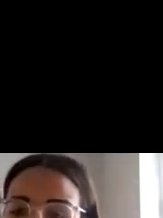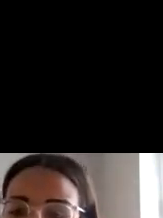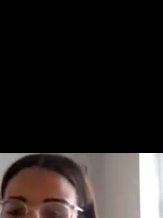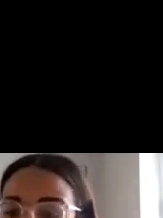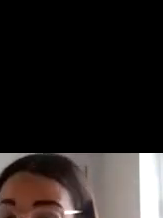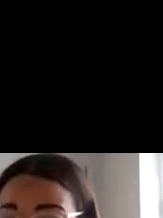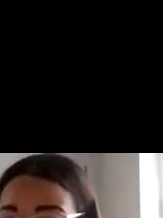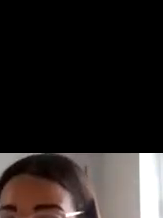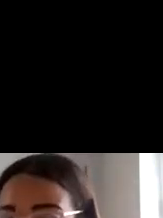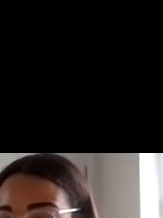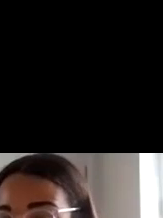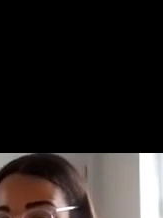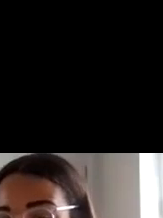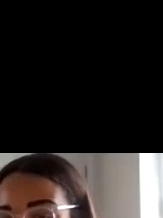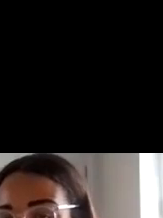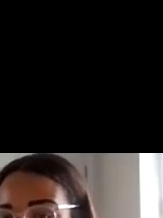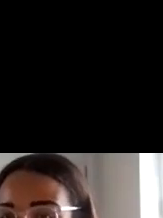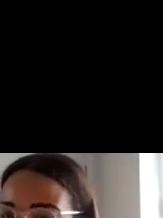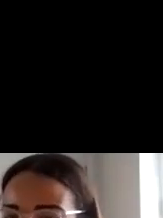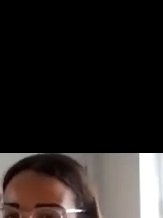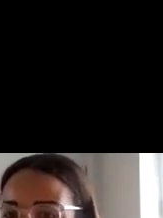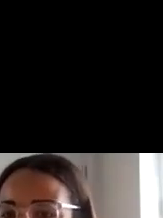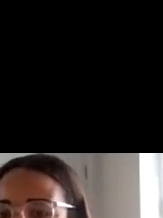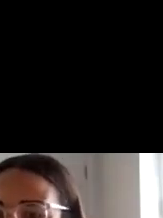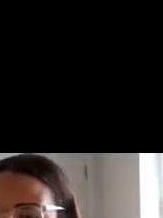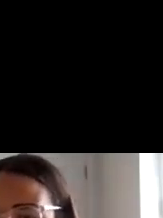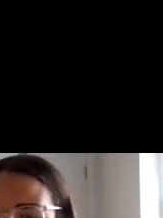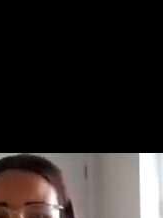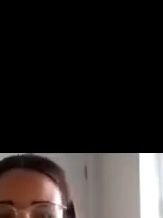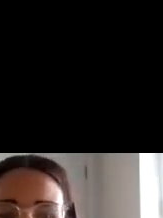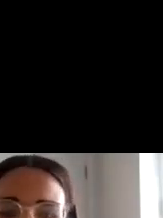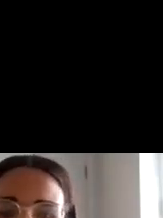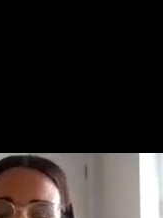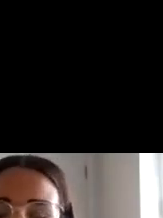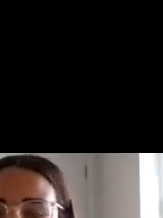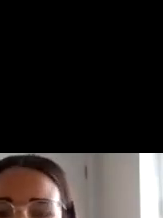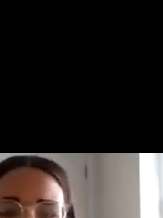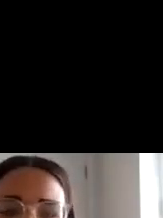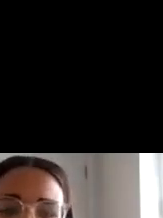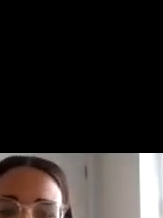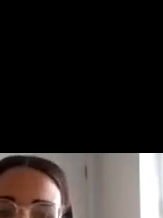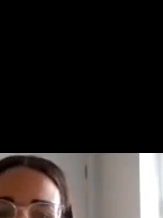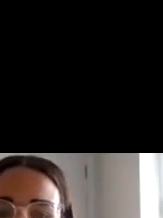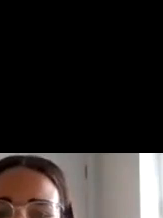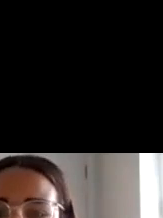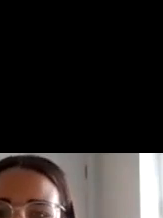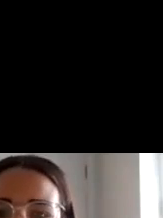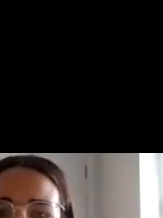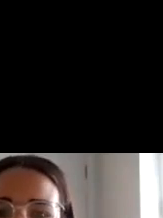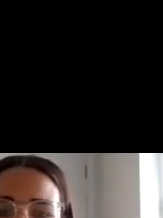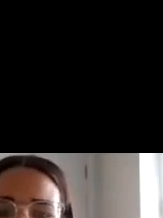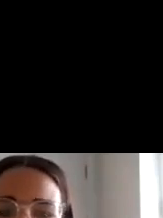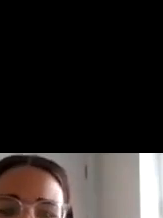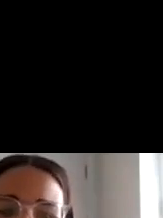needs. In my previous role, I'd used lots of kind of no-tech AAC, but since joining AT, I've loved learning about